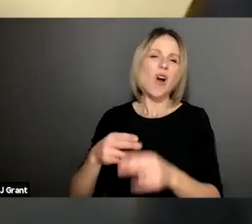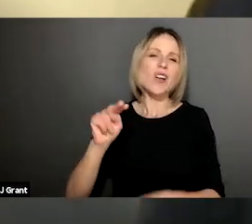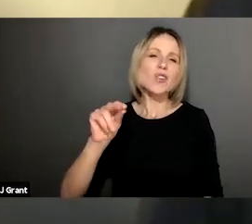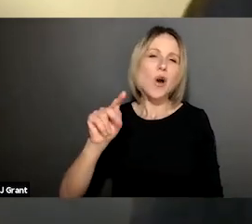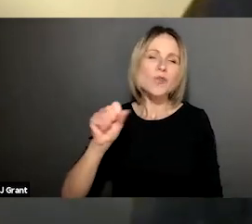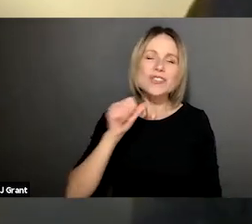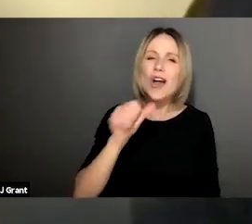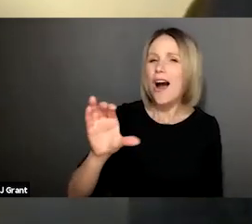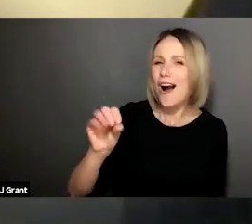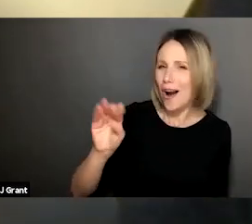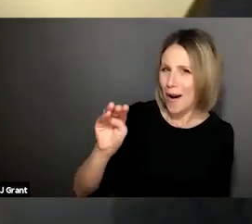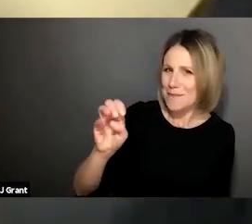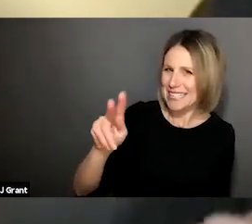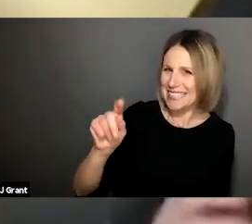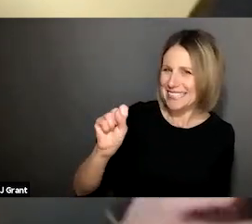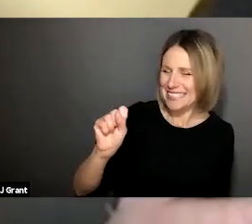not comments,